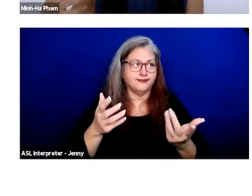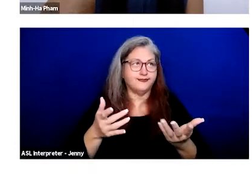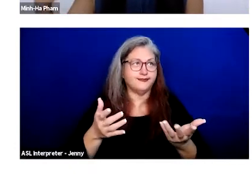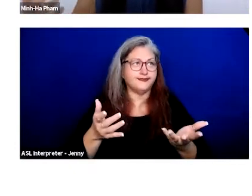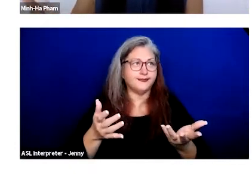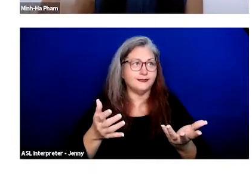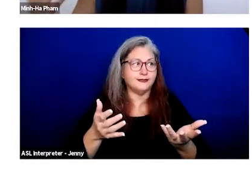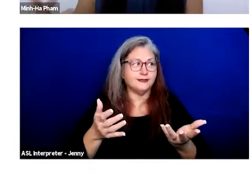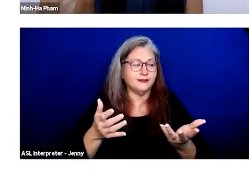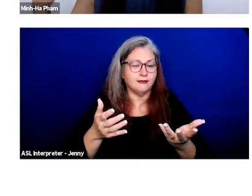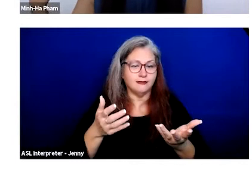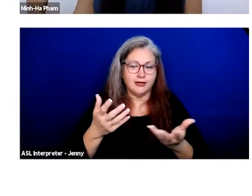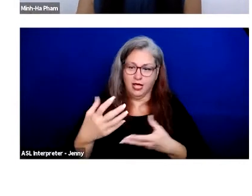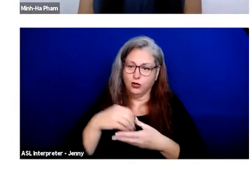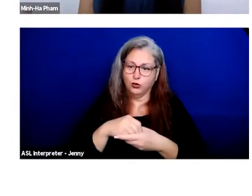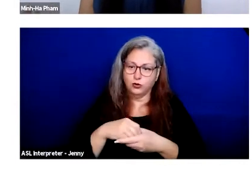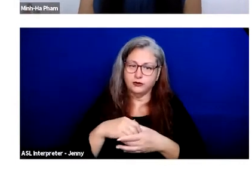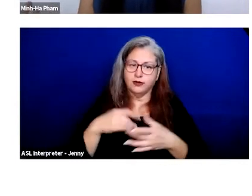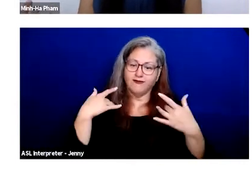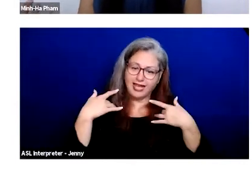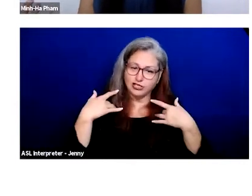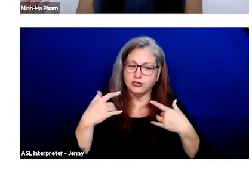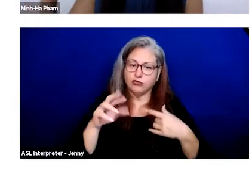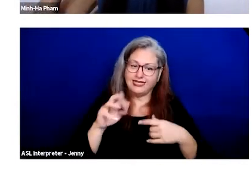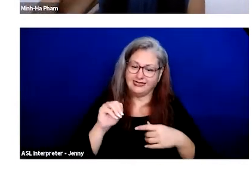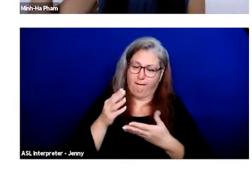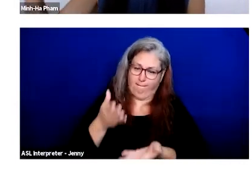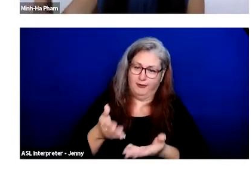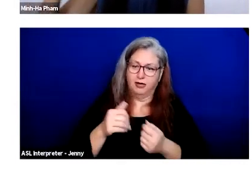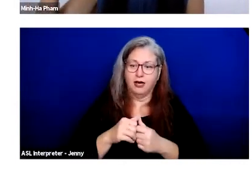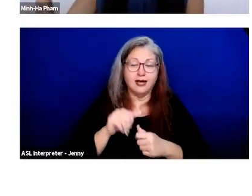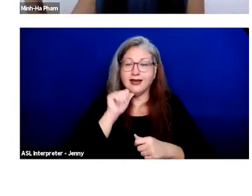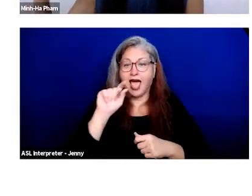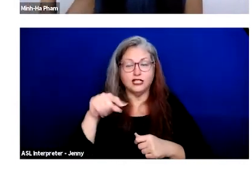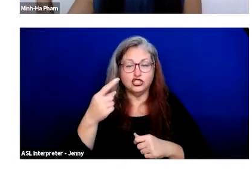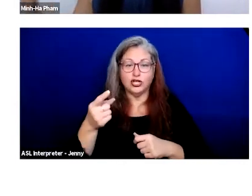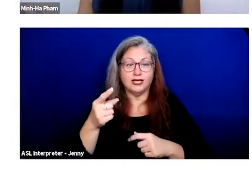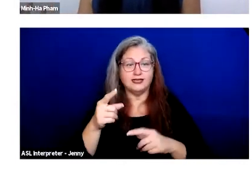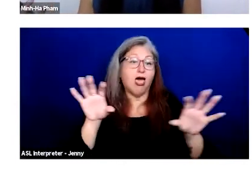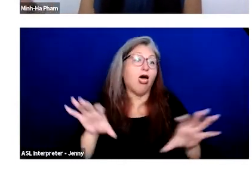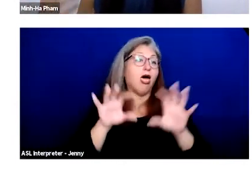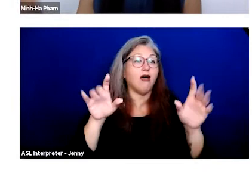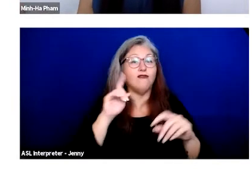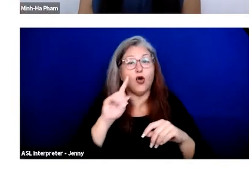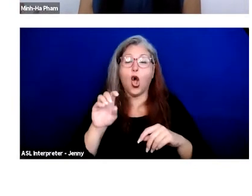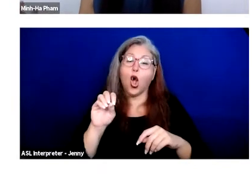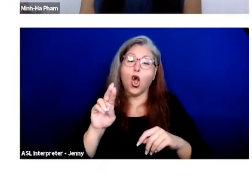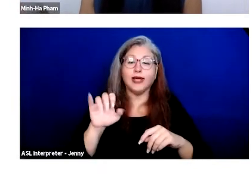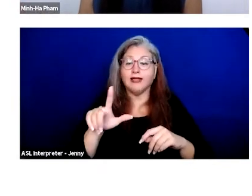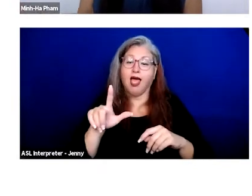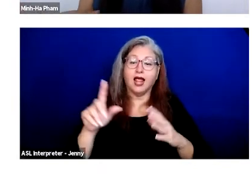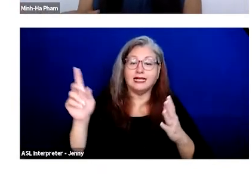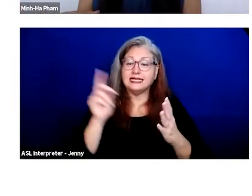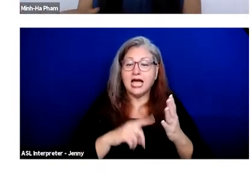it embodies fashion's racism, right? And it wasn't just the spectacles of kind of Orientalist design, for